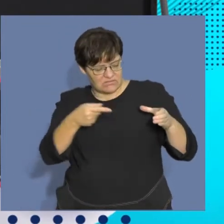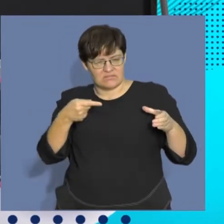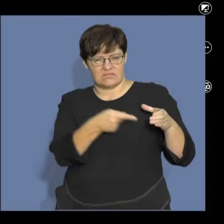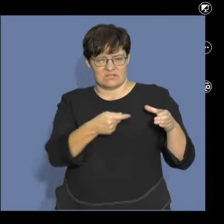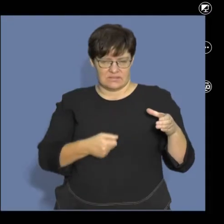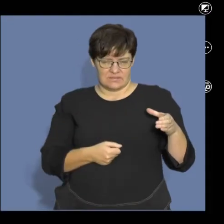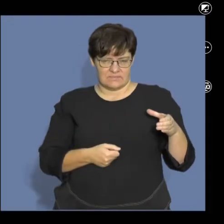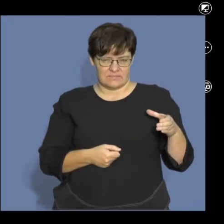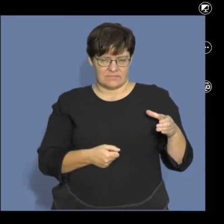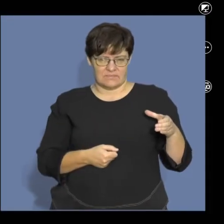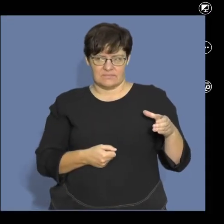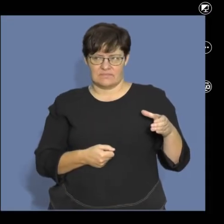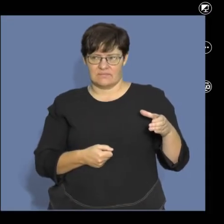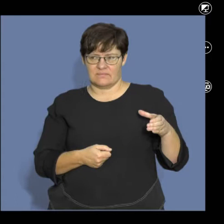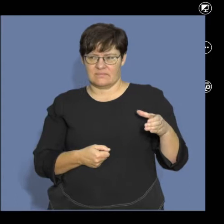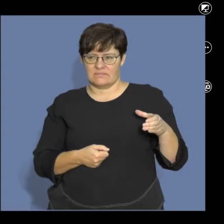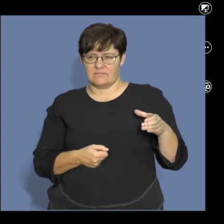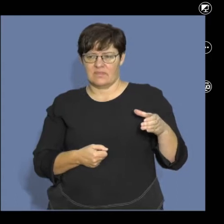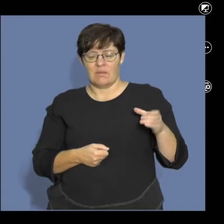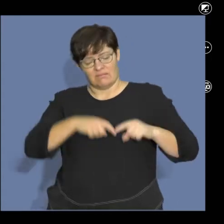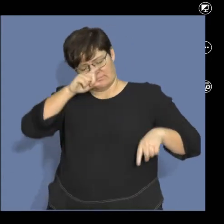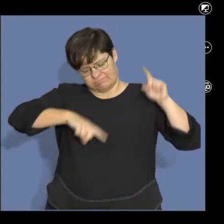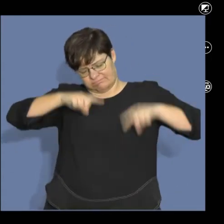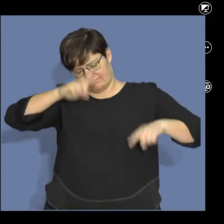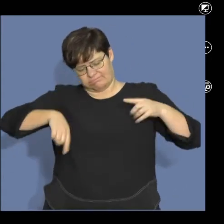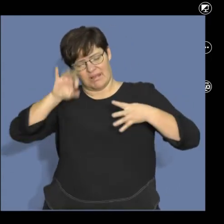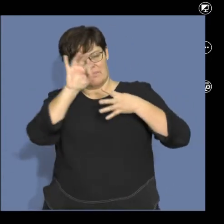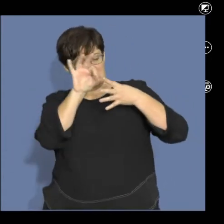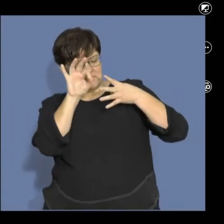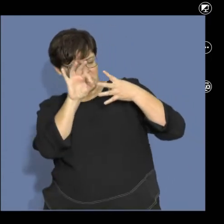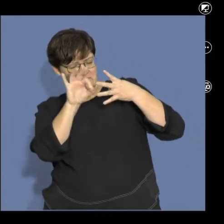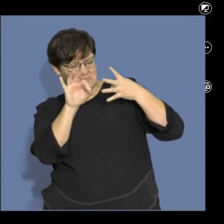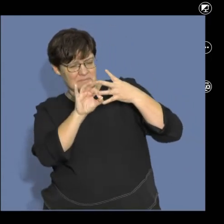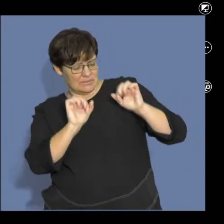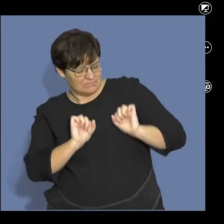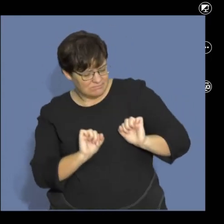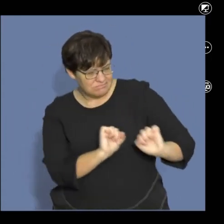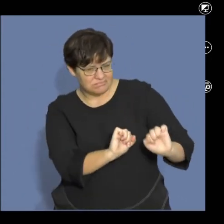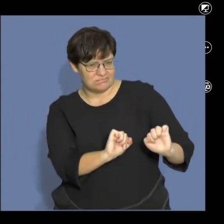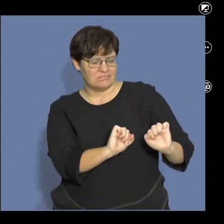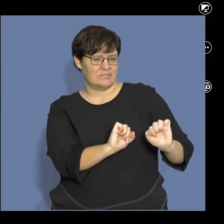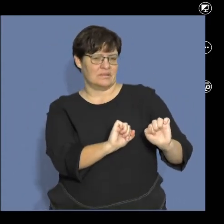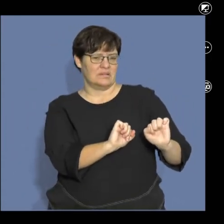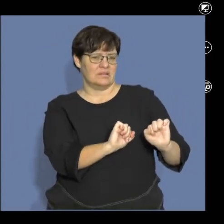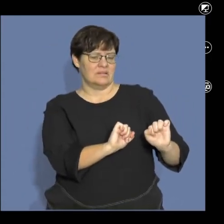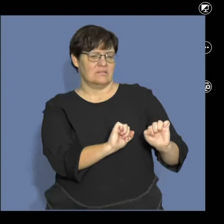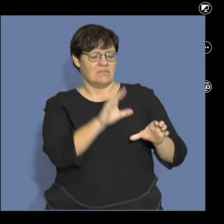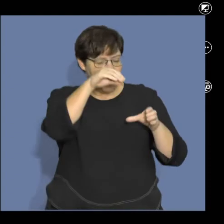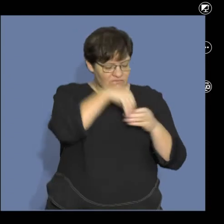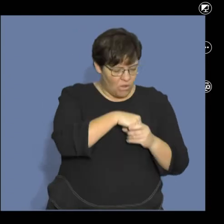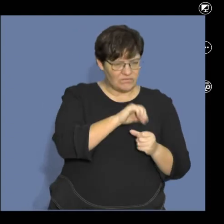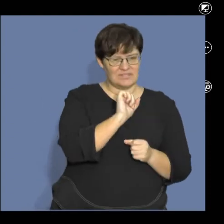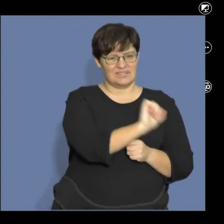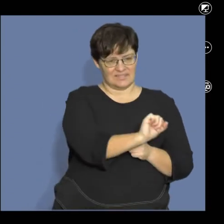populations. And there are a variety of different parameters